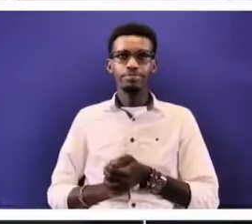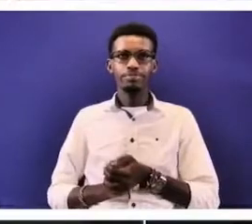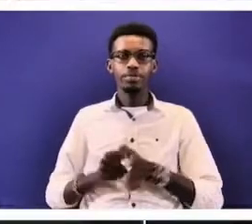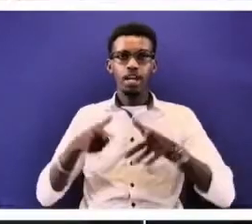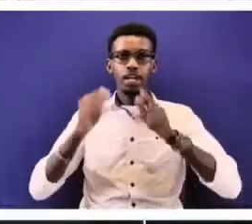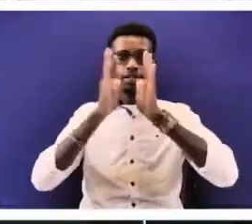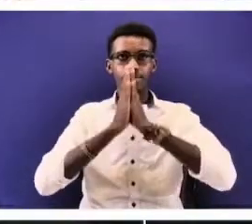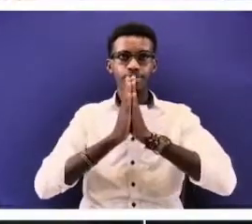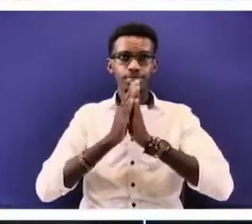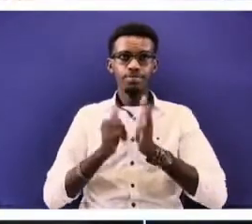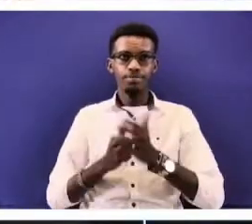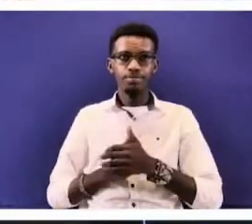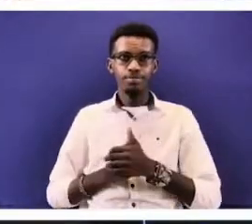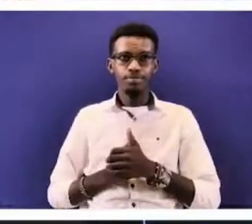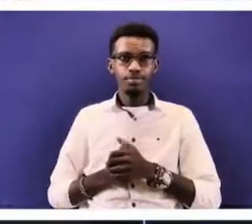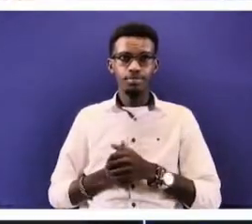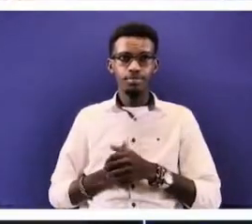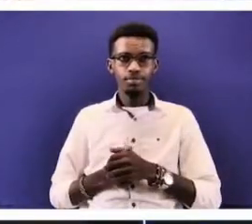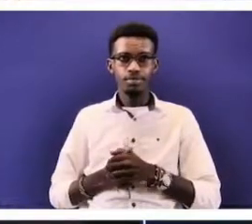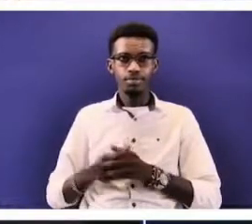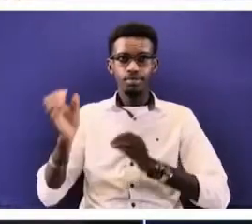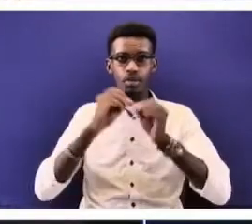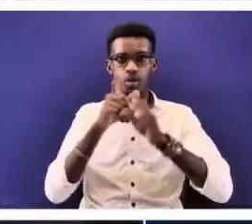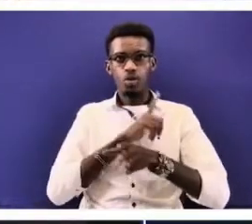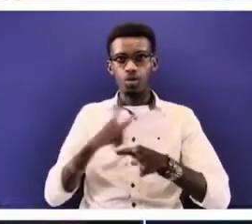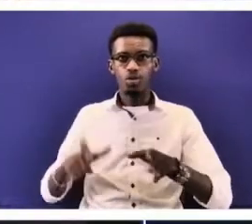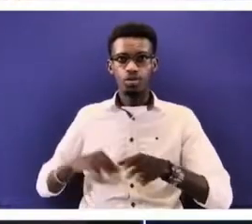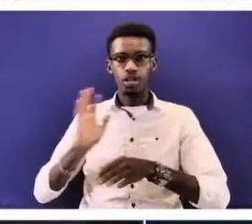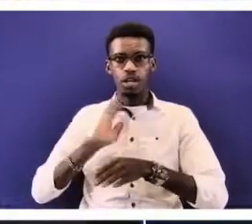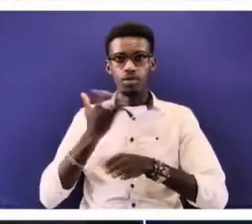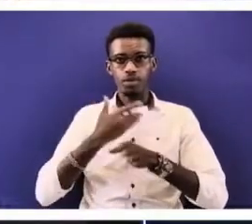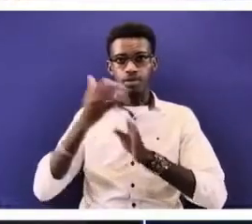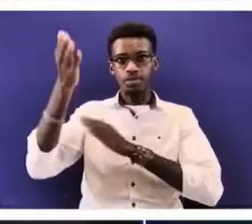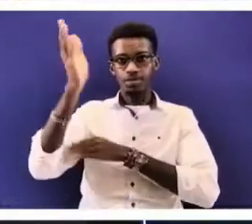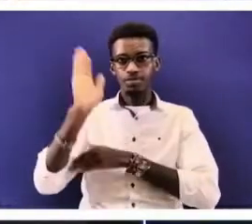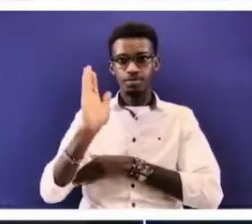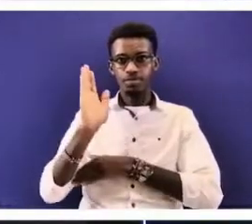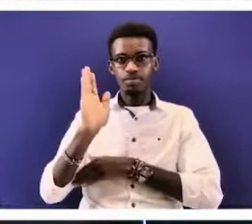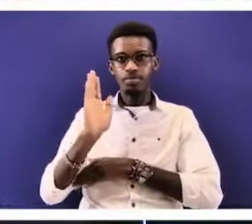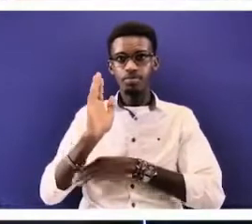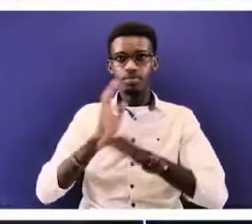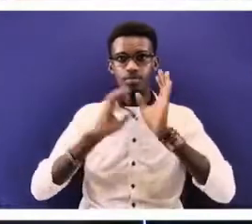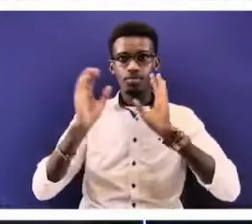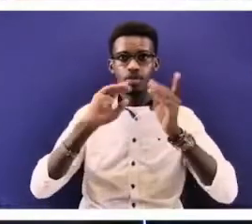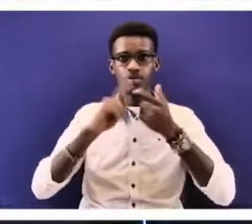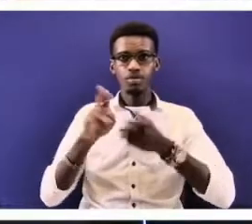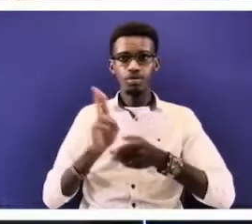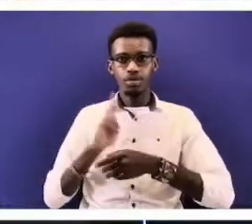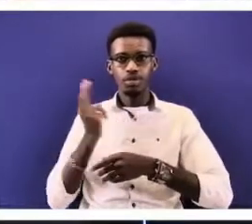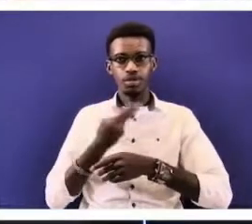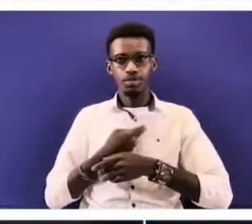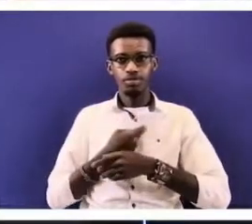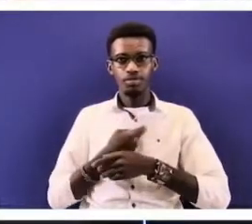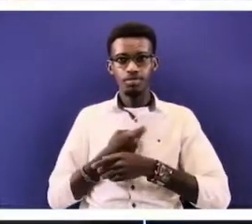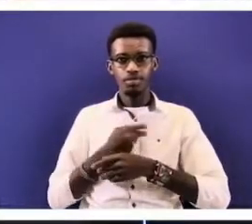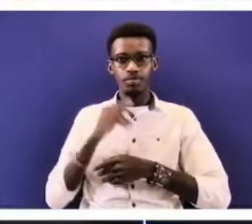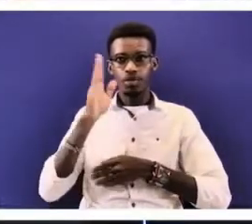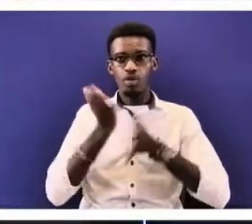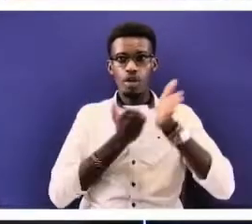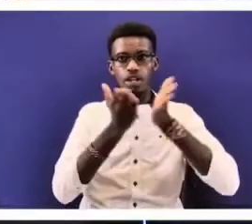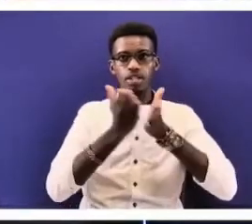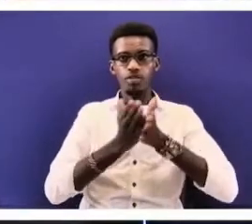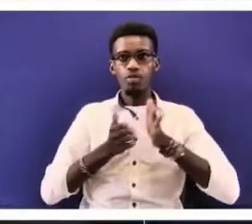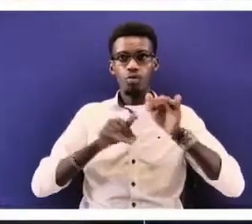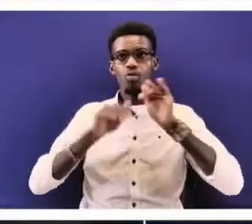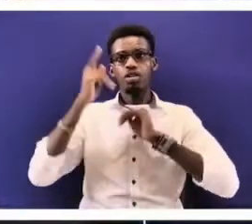Let us pray. O Lord, our God, speak to us. Your servants wait